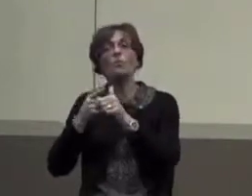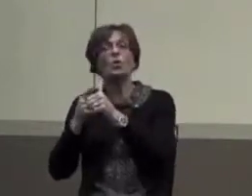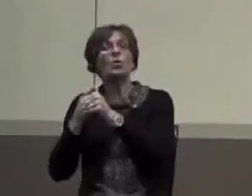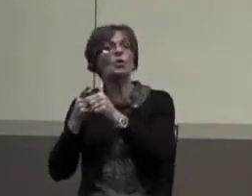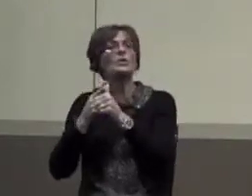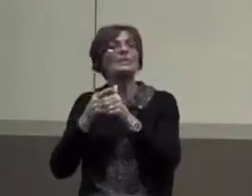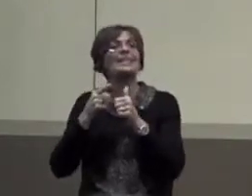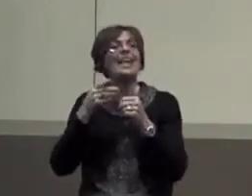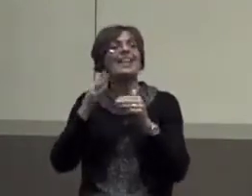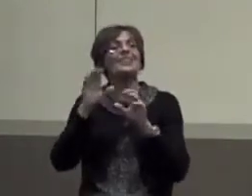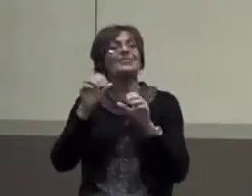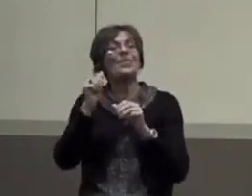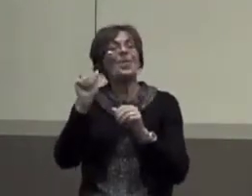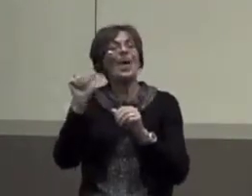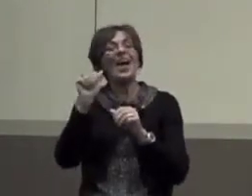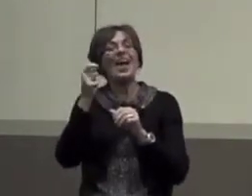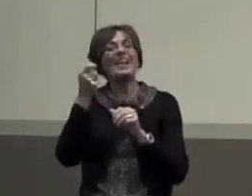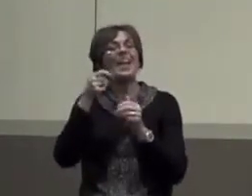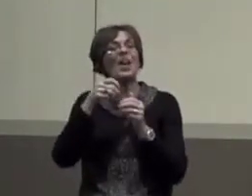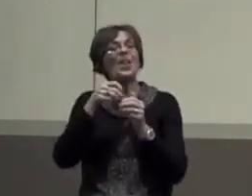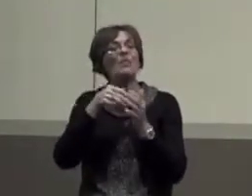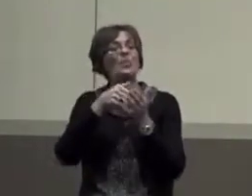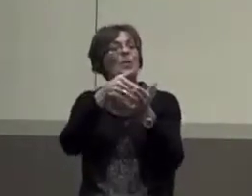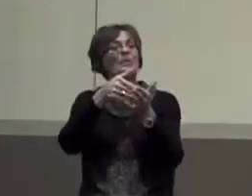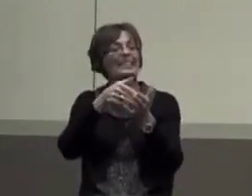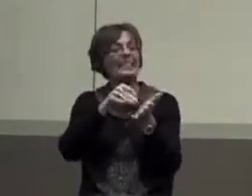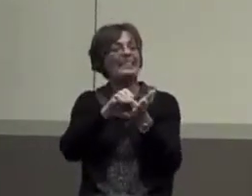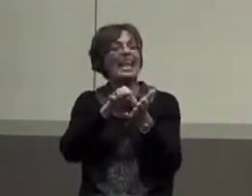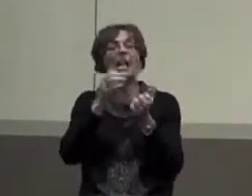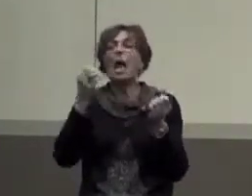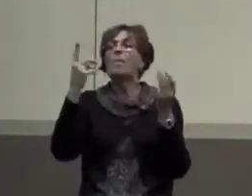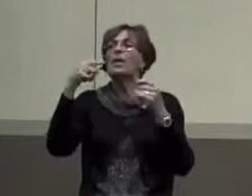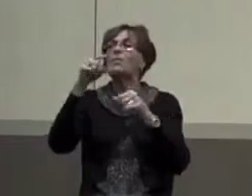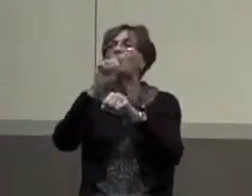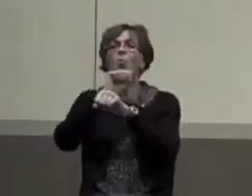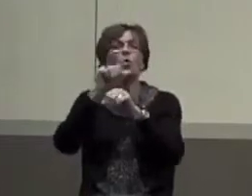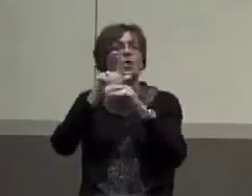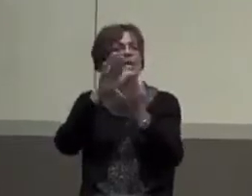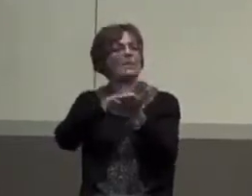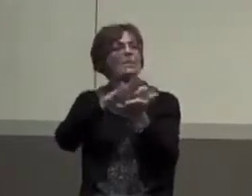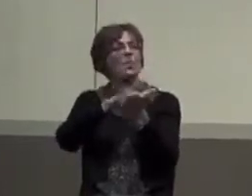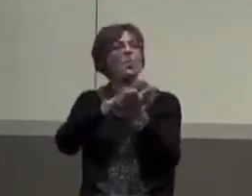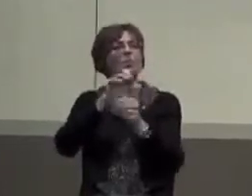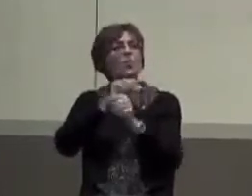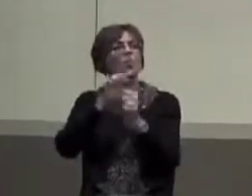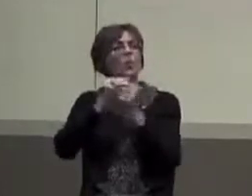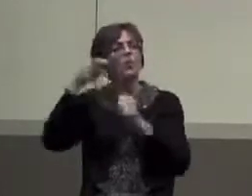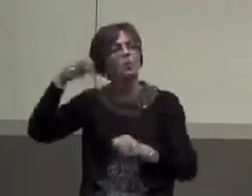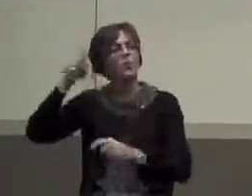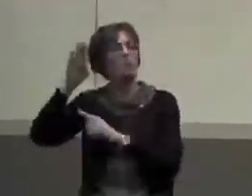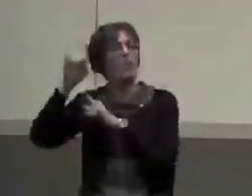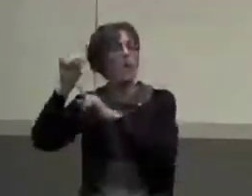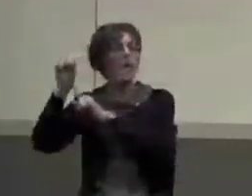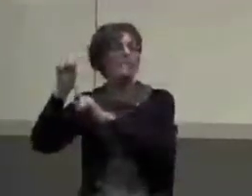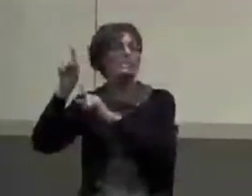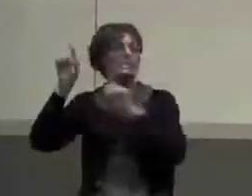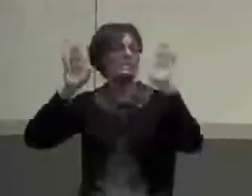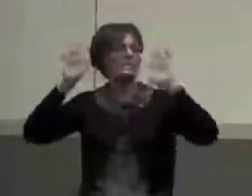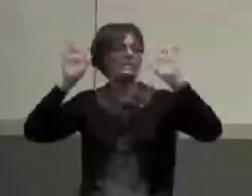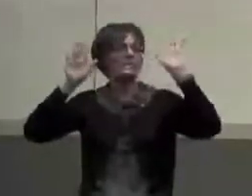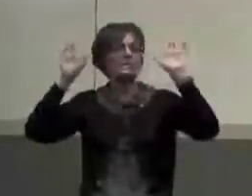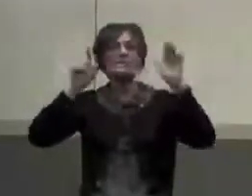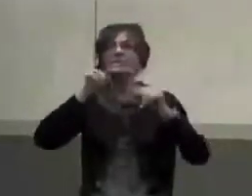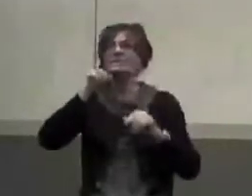frequency or tally. How many of you work in schools or work with PBIS? Wow, that's